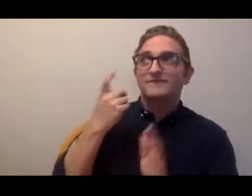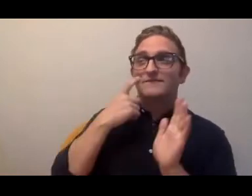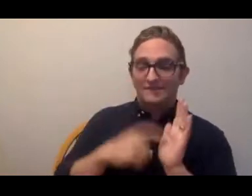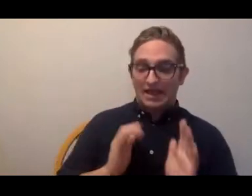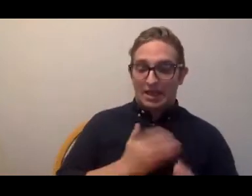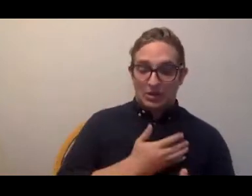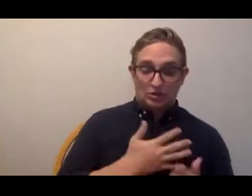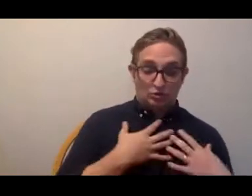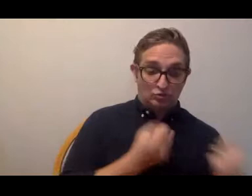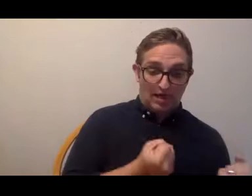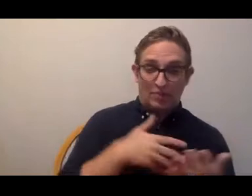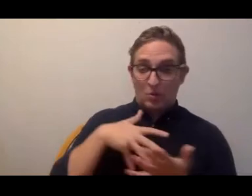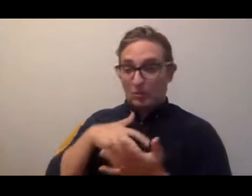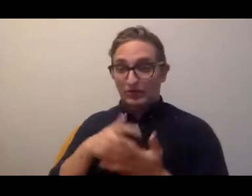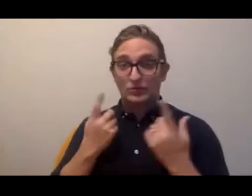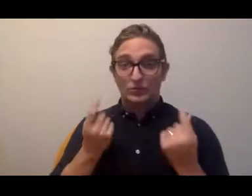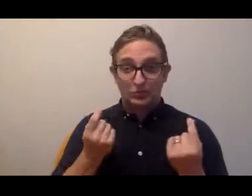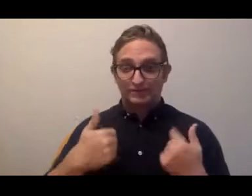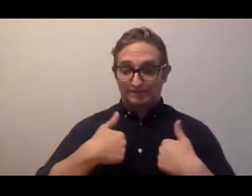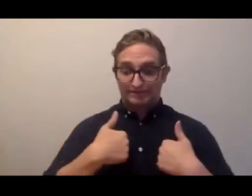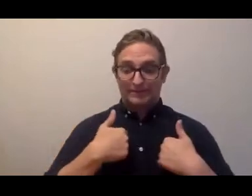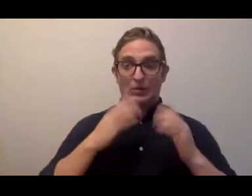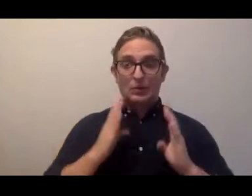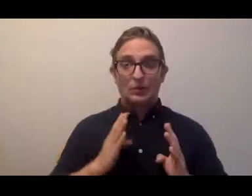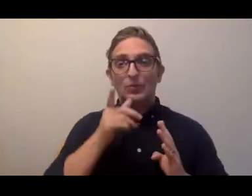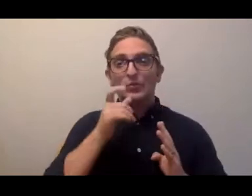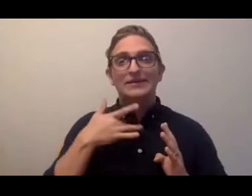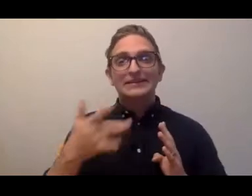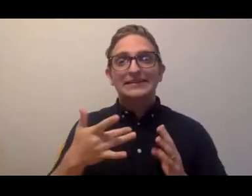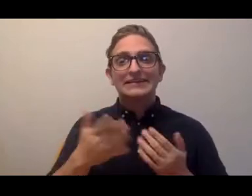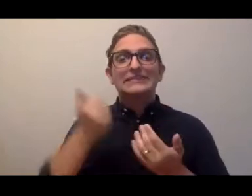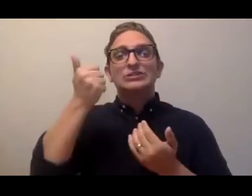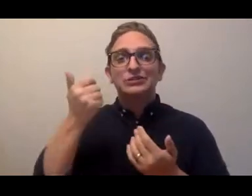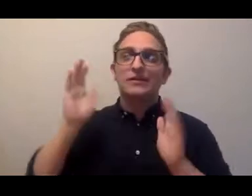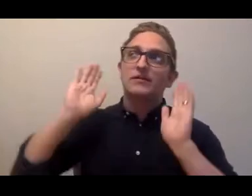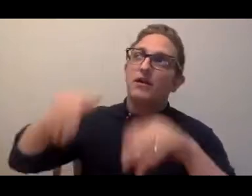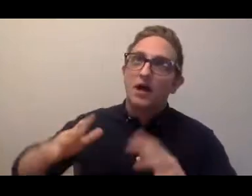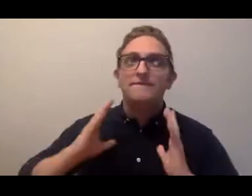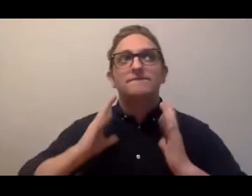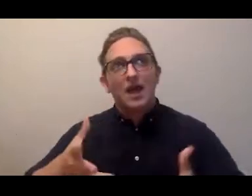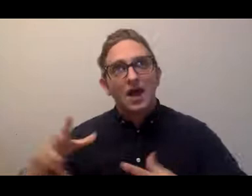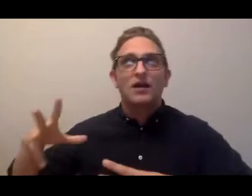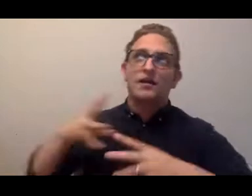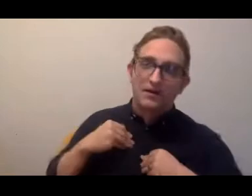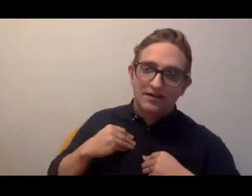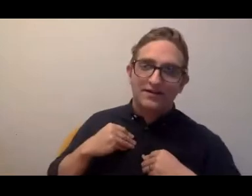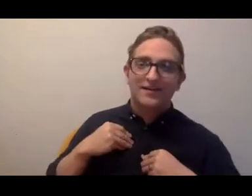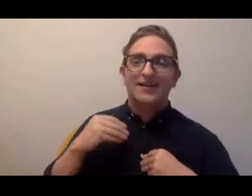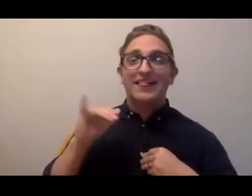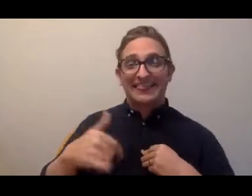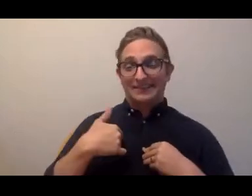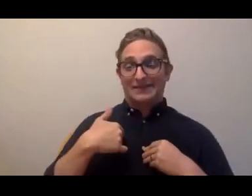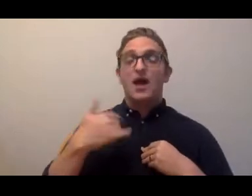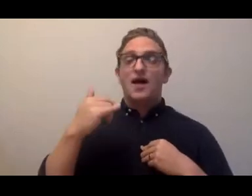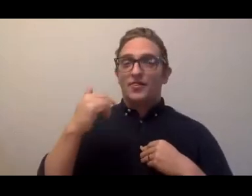and weaknesses. Guess what? I'm the one that's probably a little more likely to cave in. Yeah. And so as a result, I make